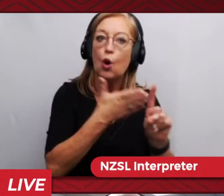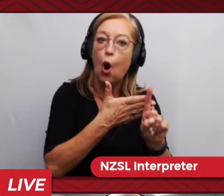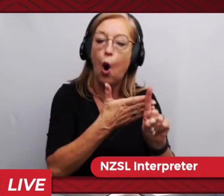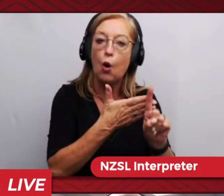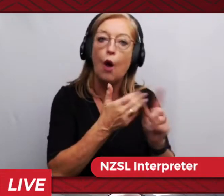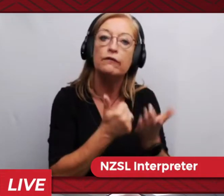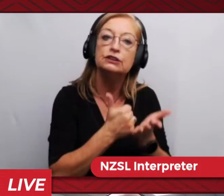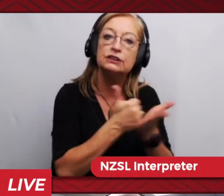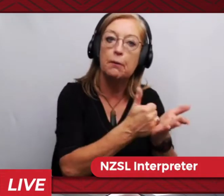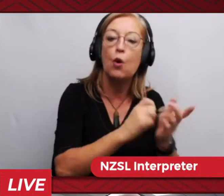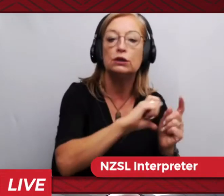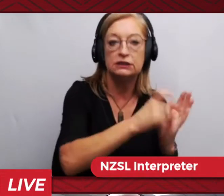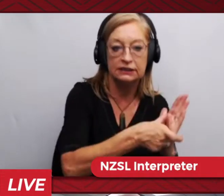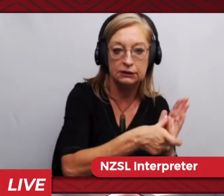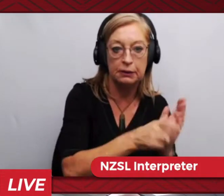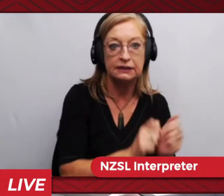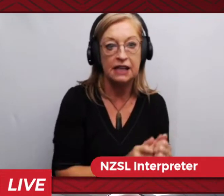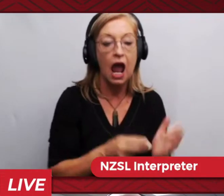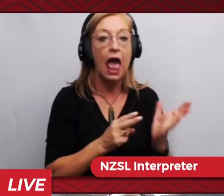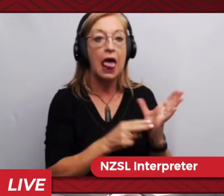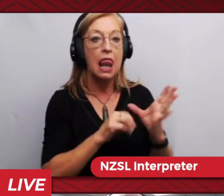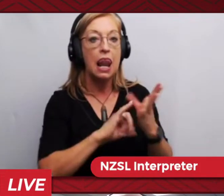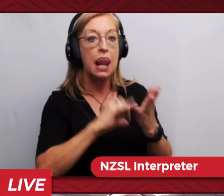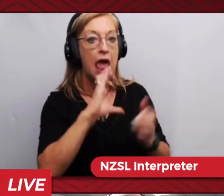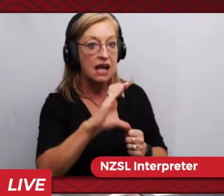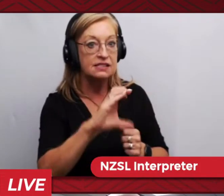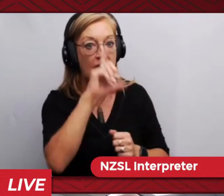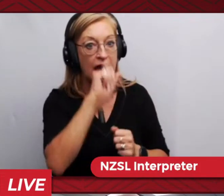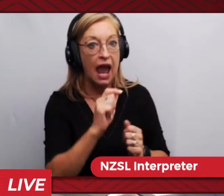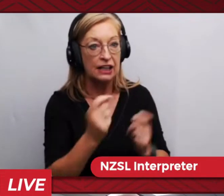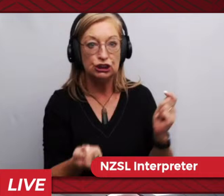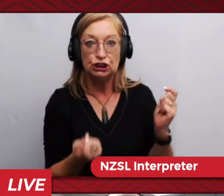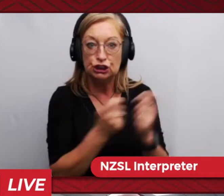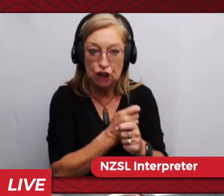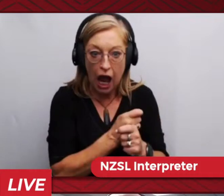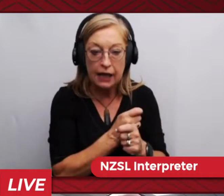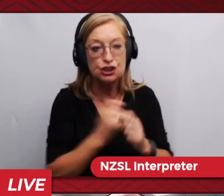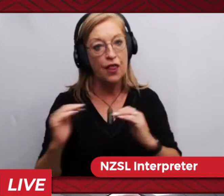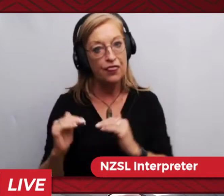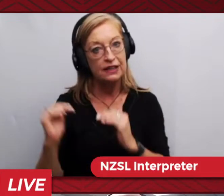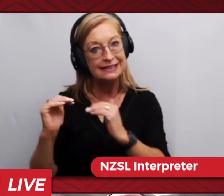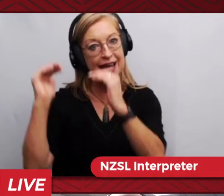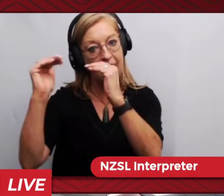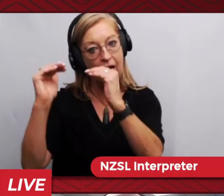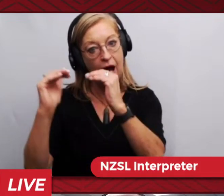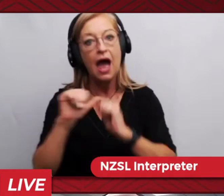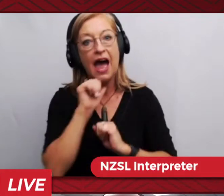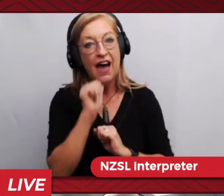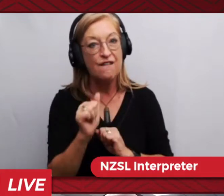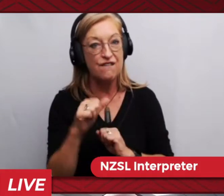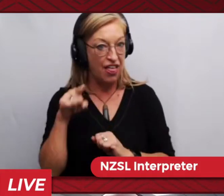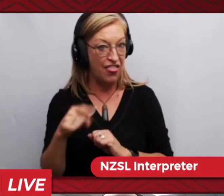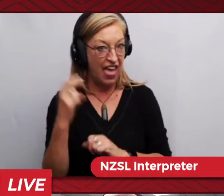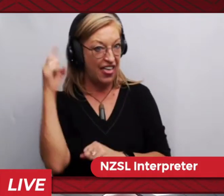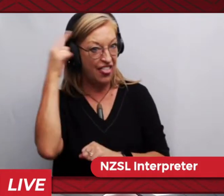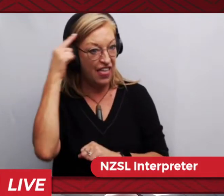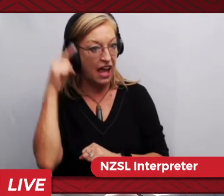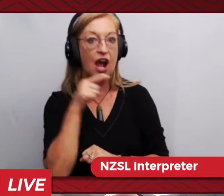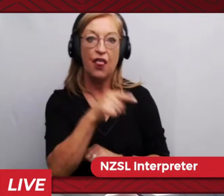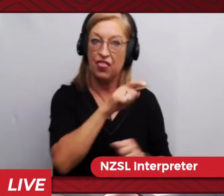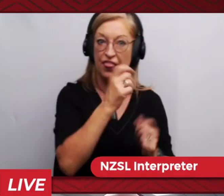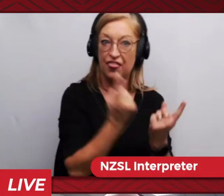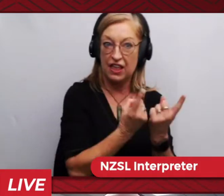changes to your next allocation or tier if they believe the spending is not aligned with the purpose of your funding plan.